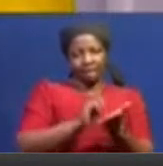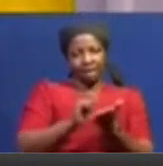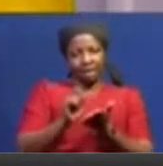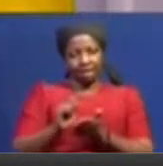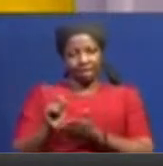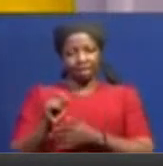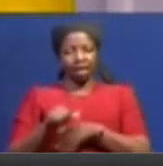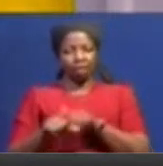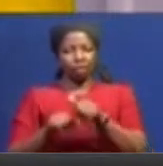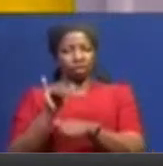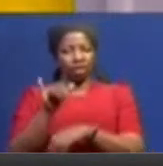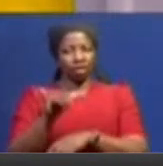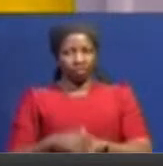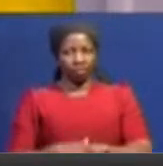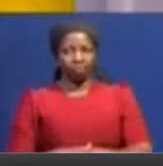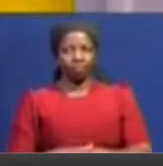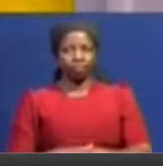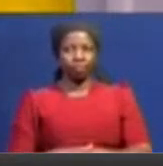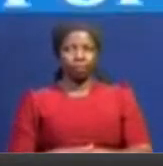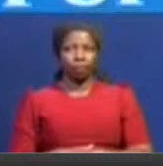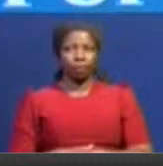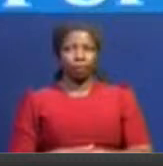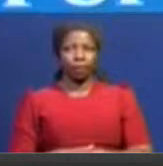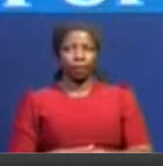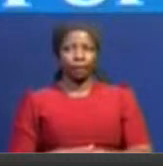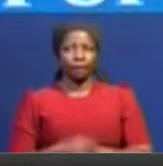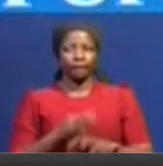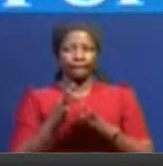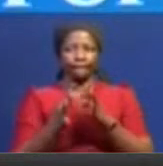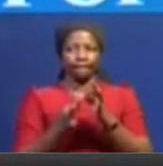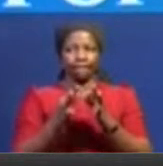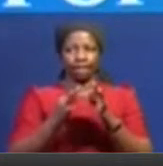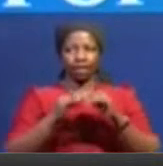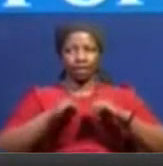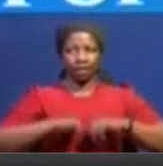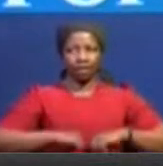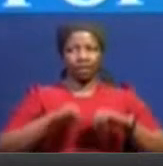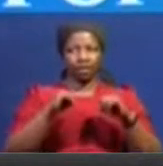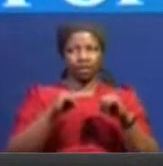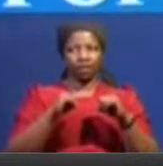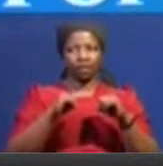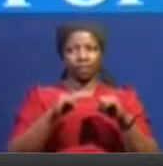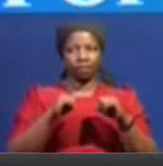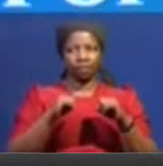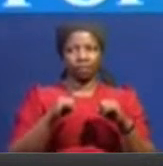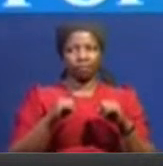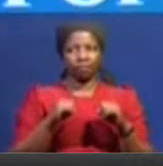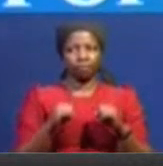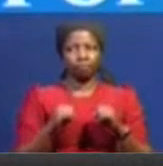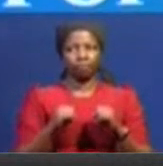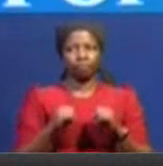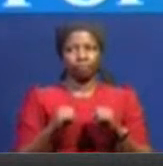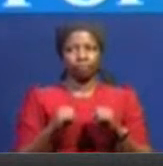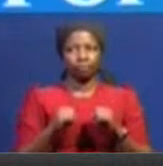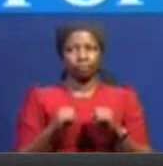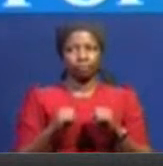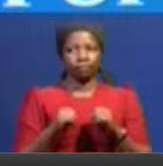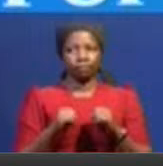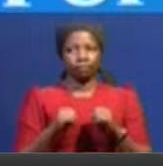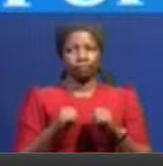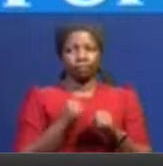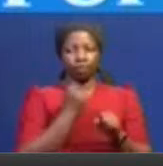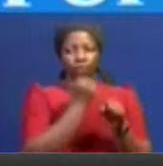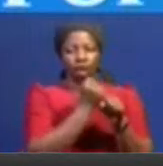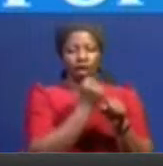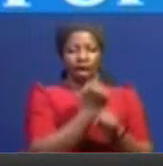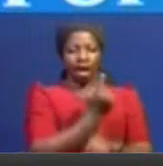regard, if the chair is on his or her own,